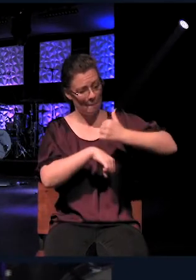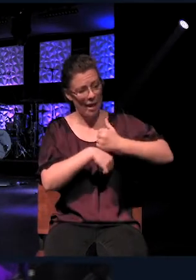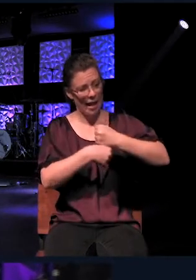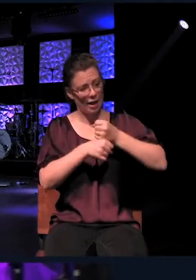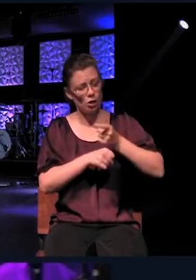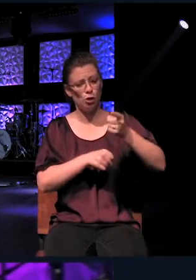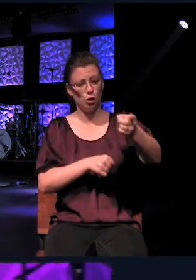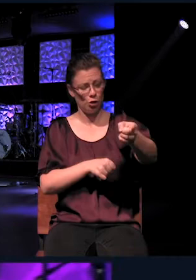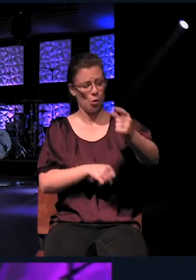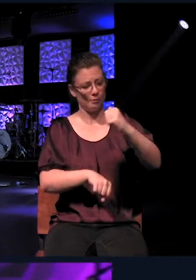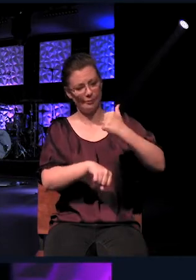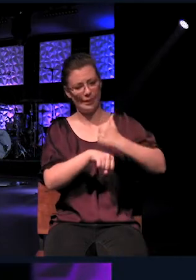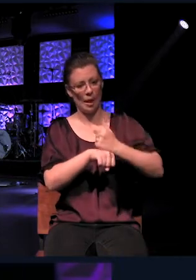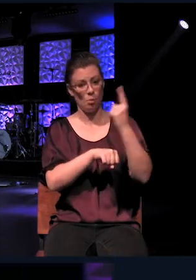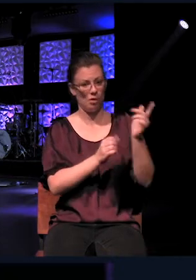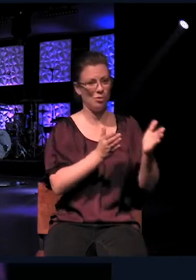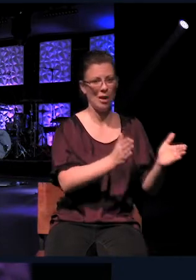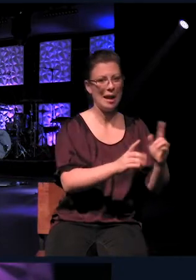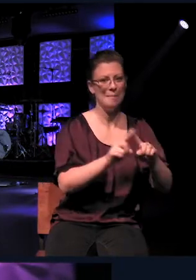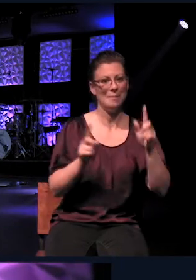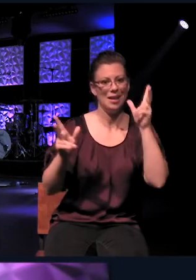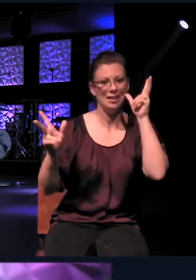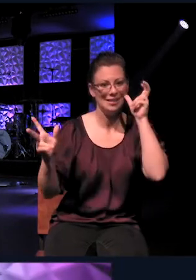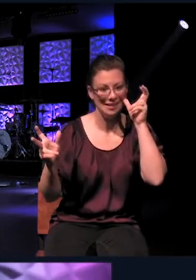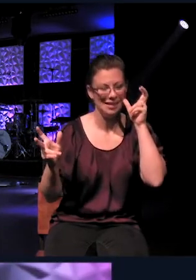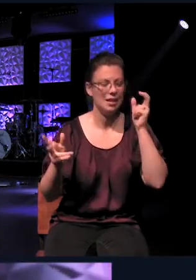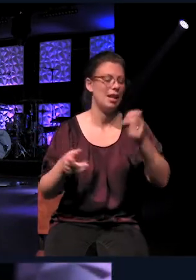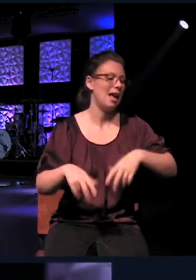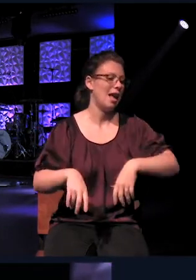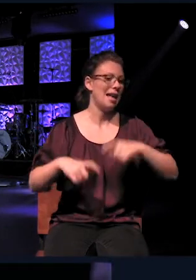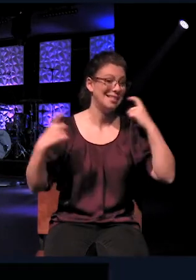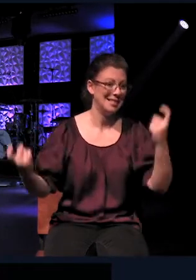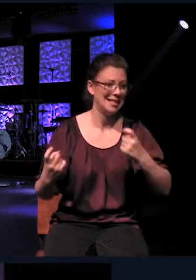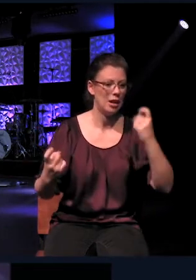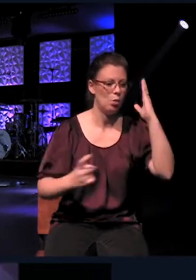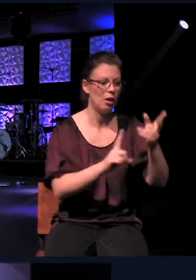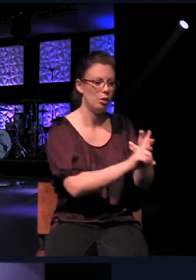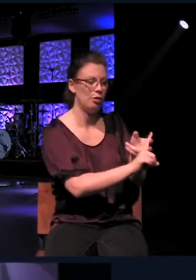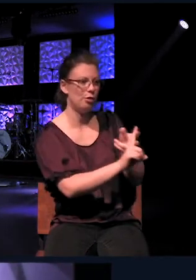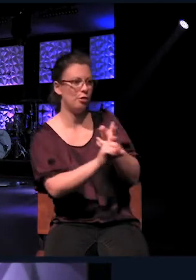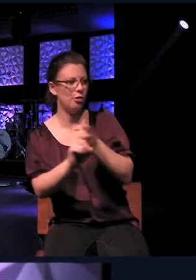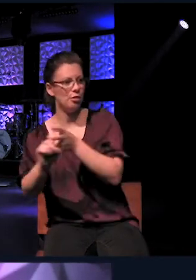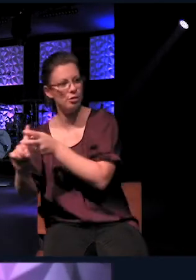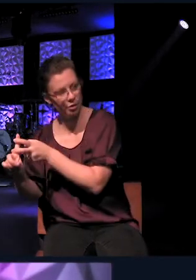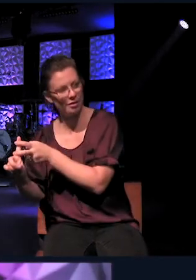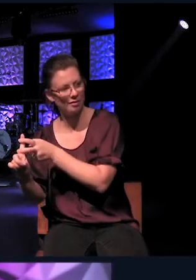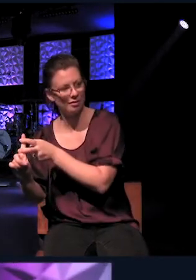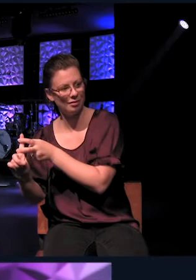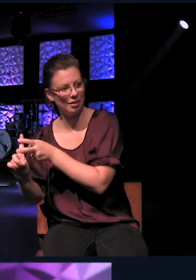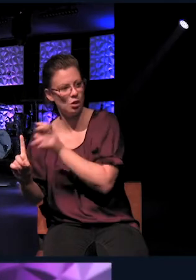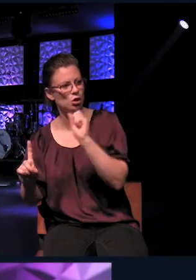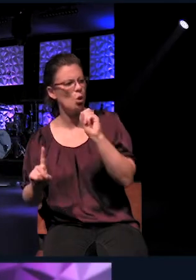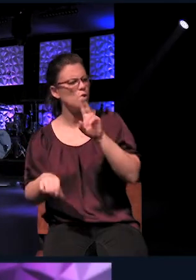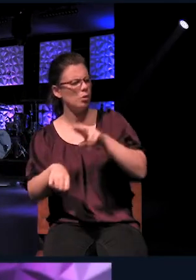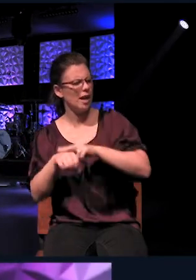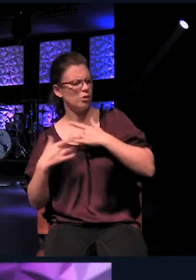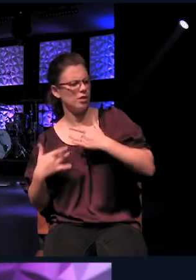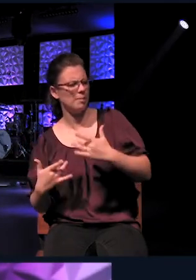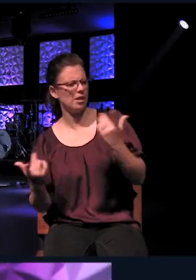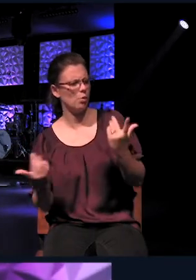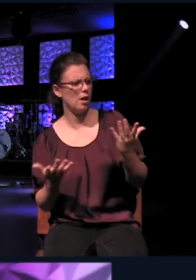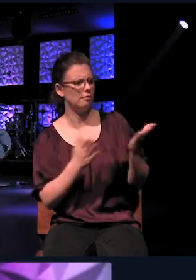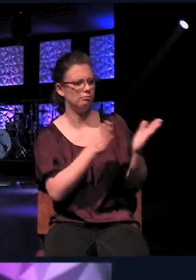we currently are because of sin. What comes naturally is our sinful nature, right? It's so